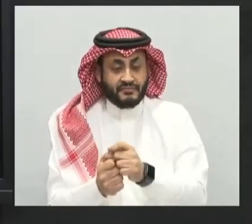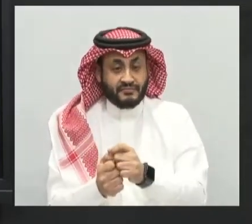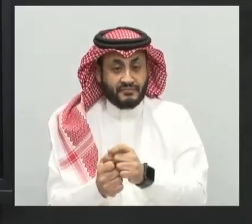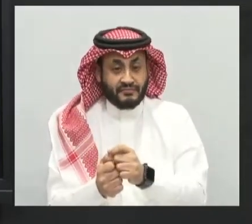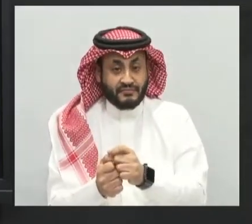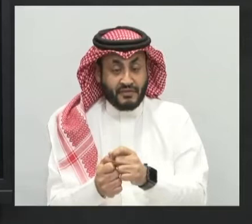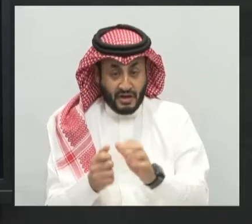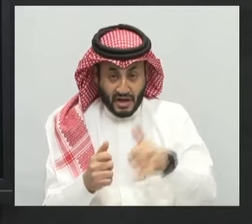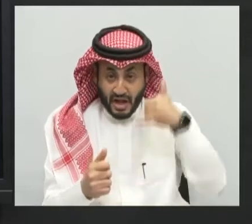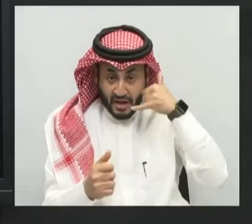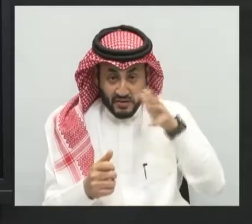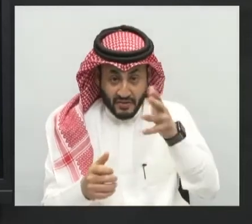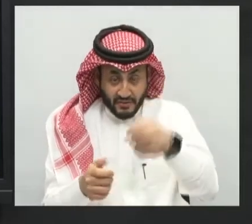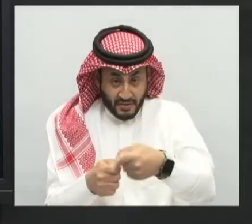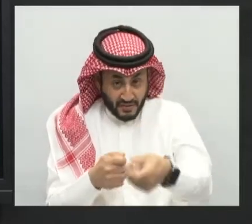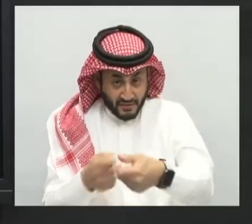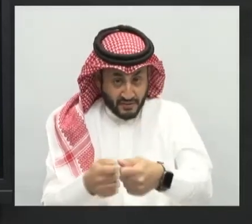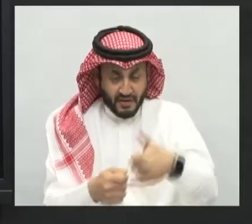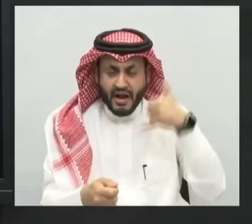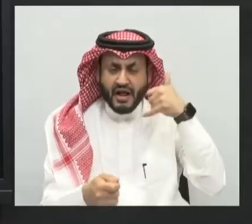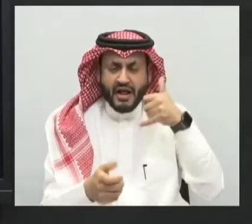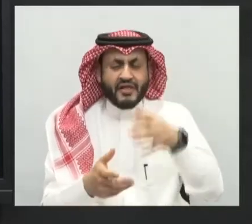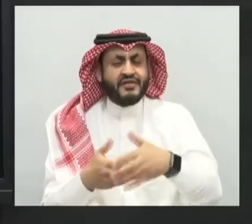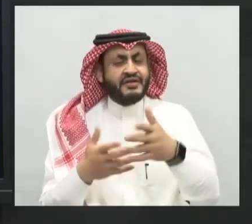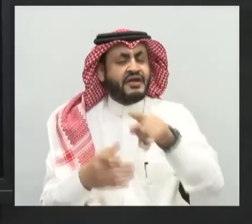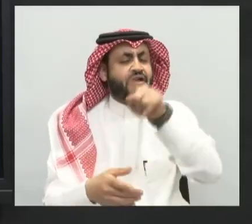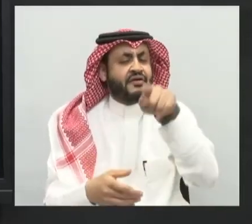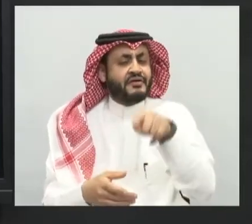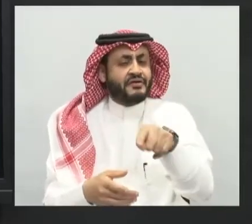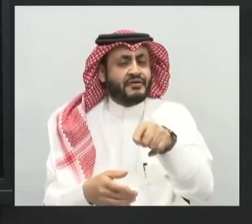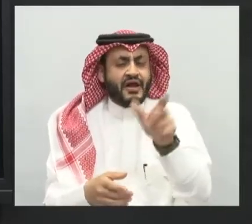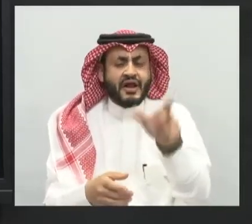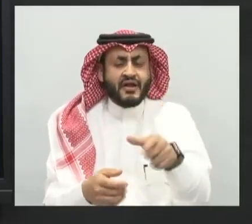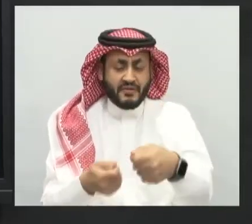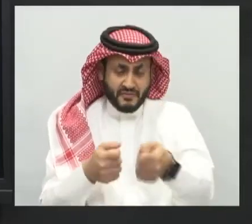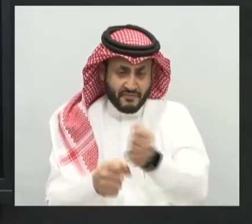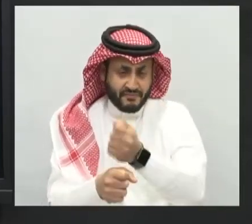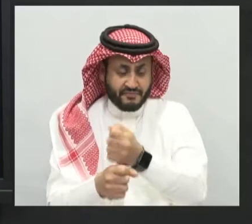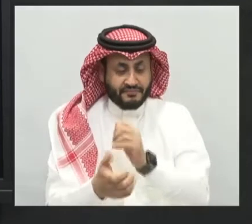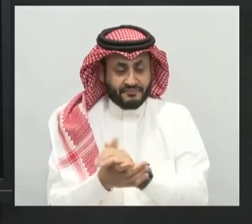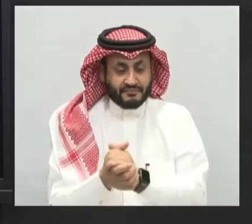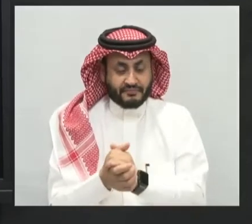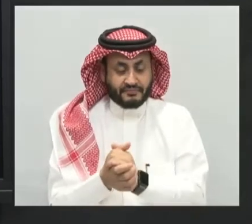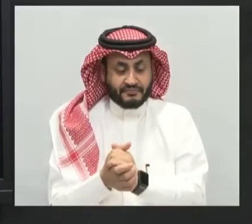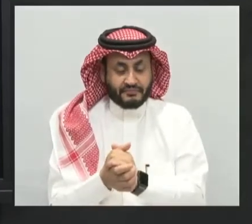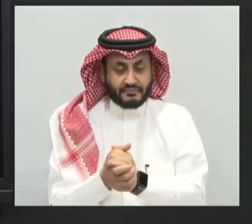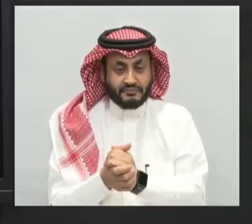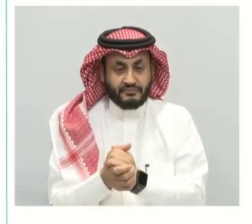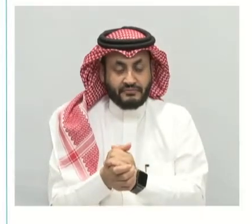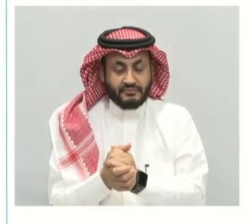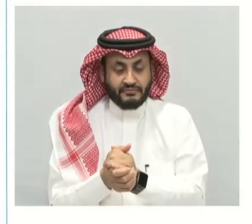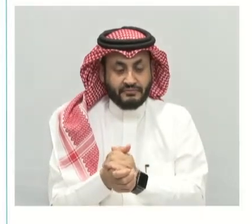new smartphone at the mall? This is how can you ask about the things you can do about a certain